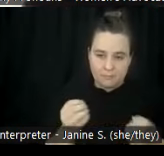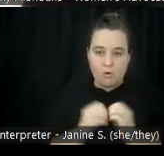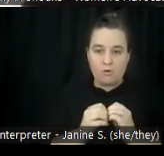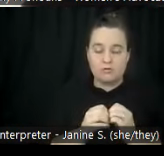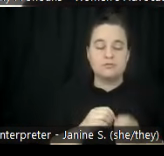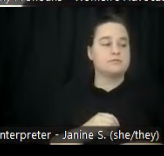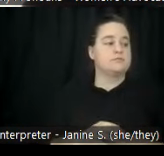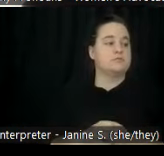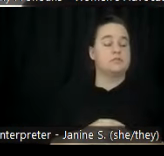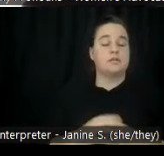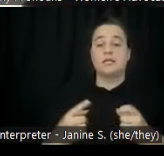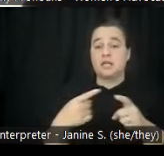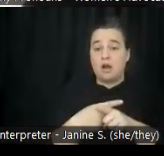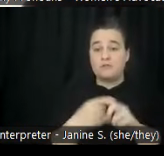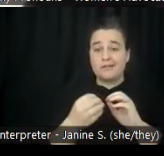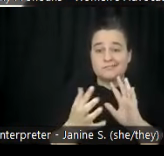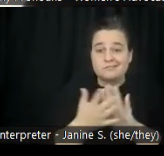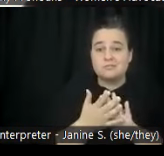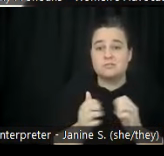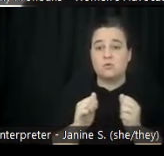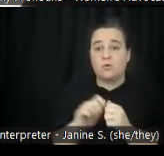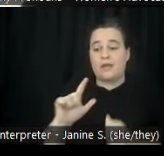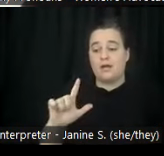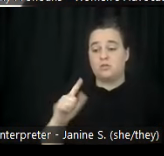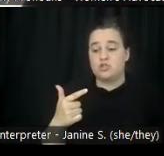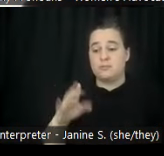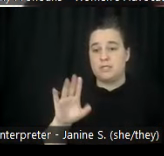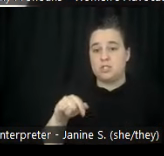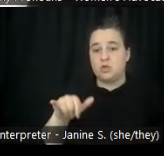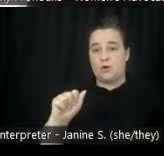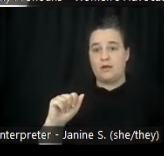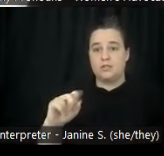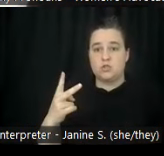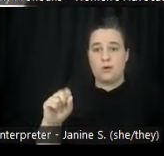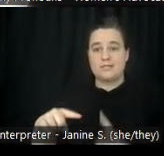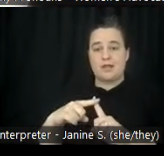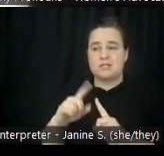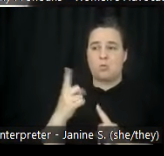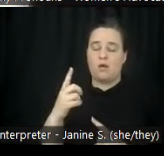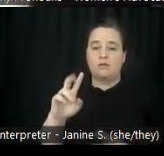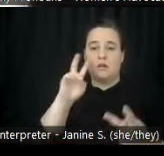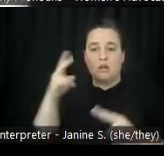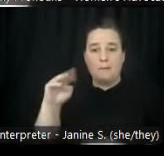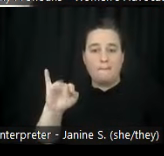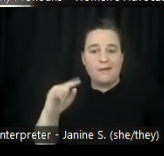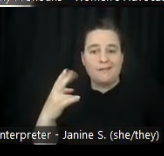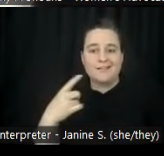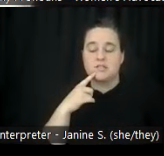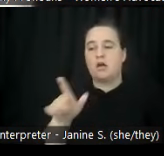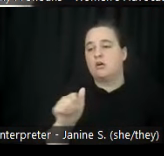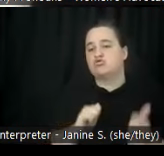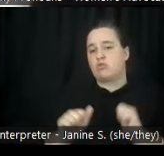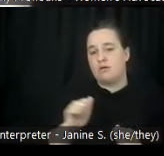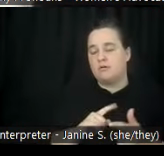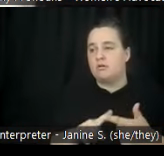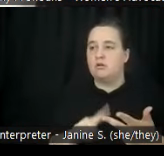in LGBTQIA2S+ relationships is just drama, or it doesn't happen, or it's always based in jealousy.